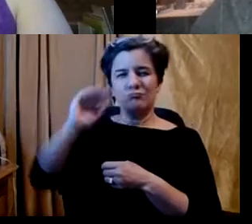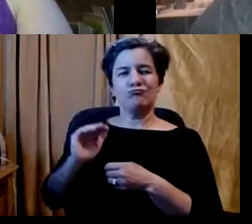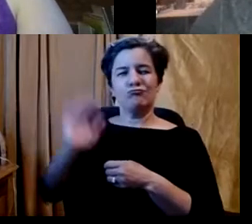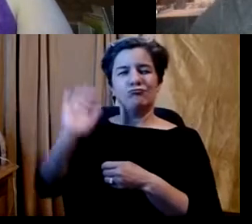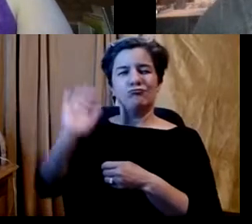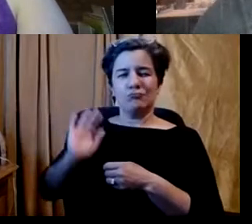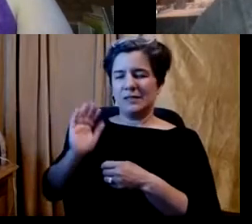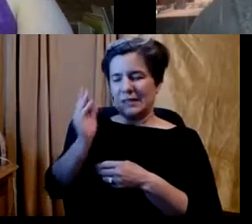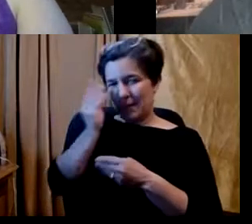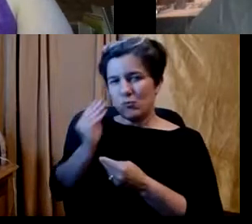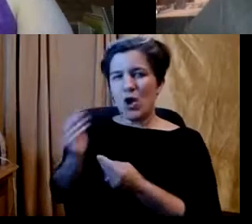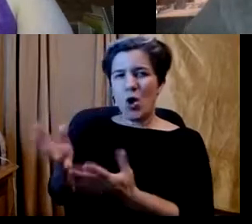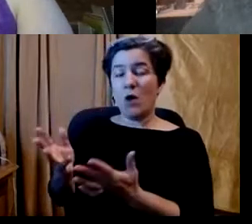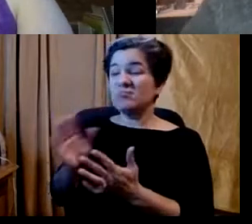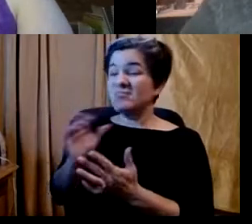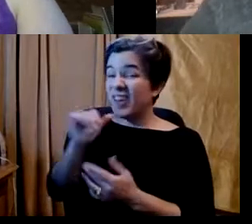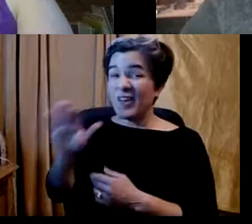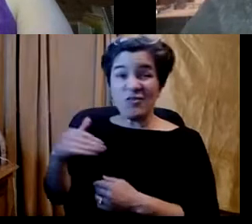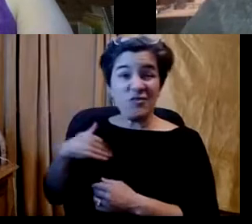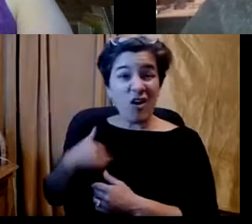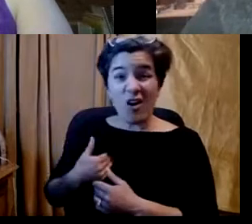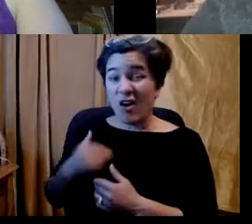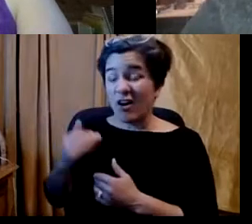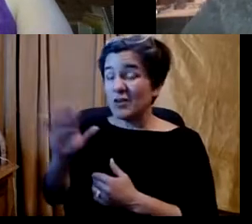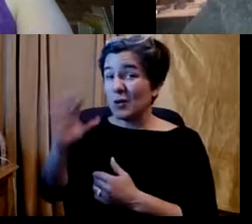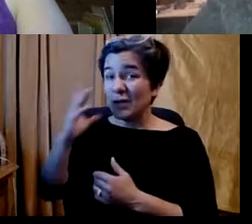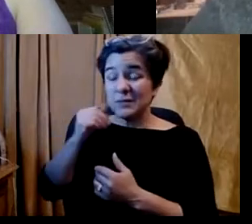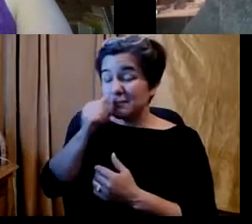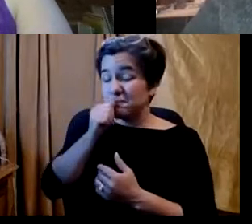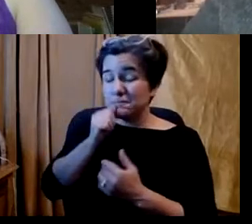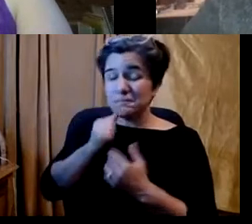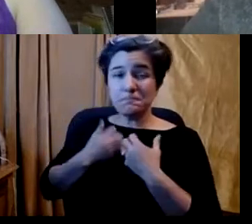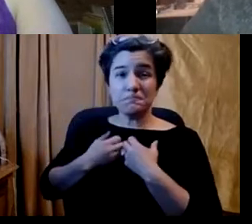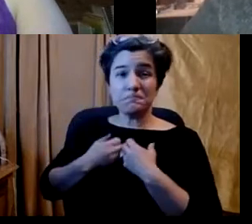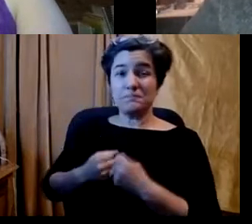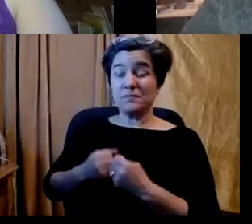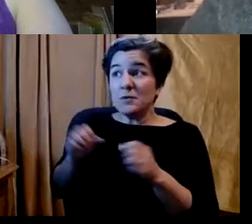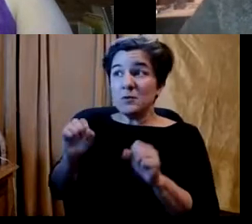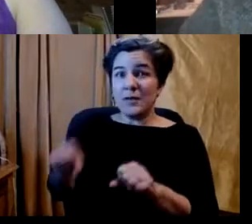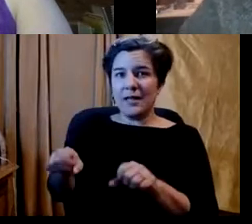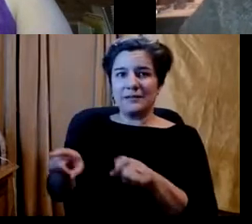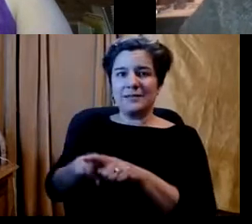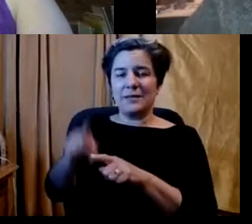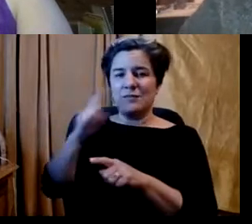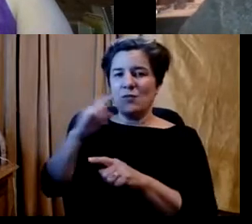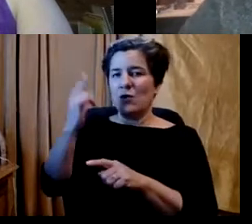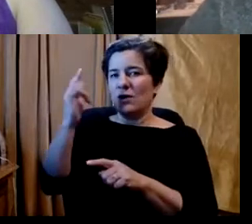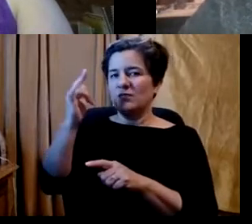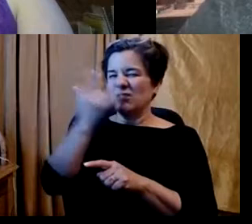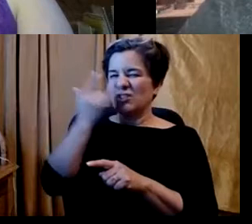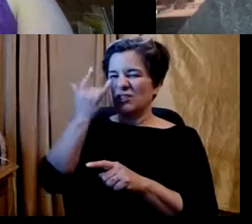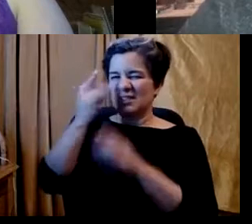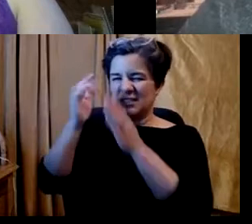them know that it wasn't their fault, whatever they went through. And you can do this for the narcissism as well. But if you want to talk to